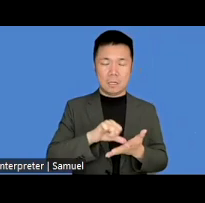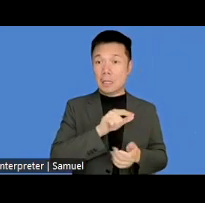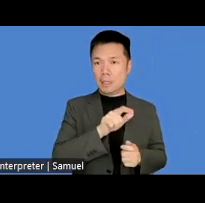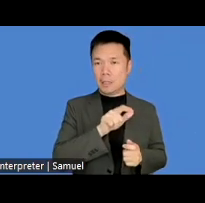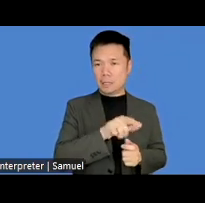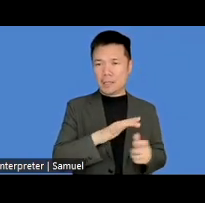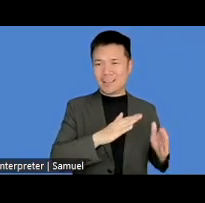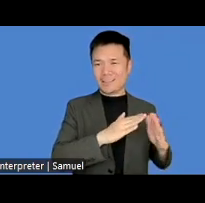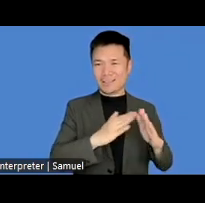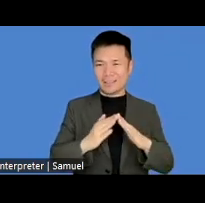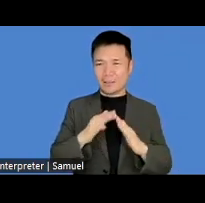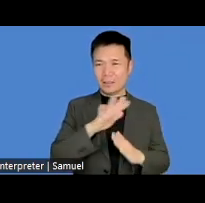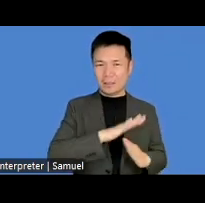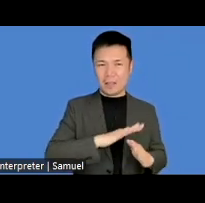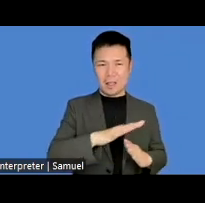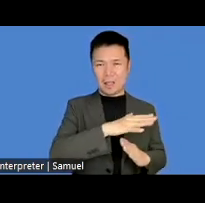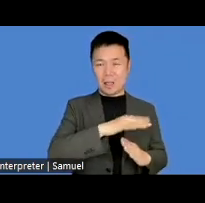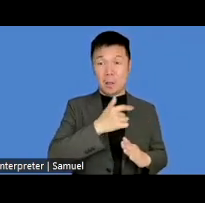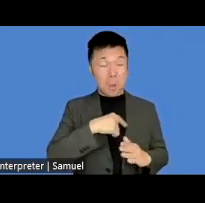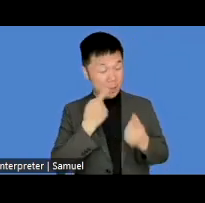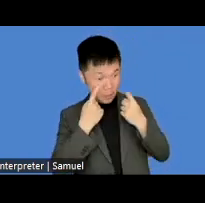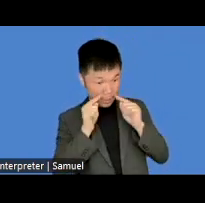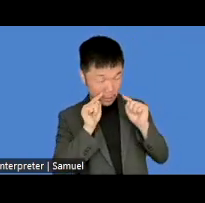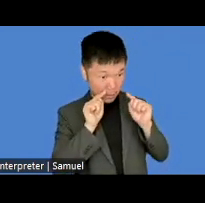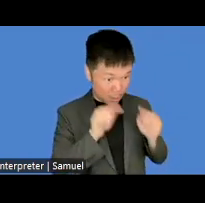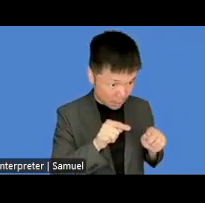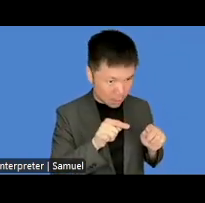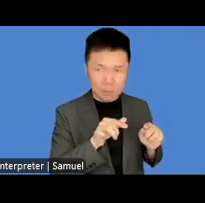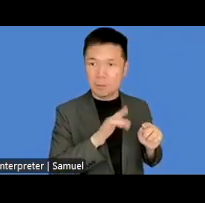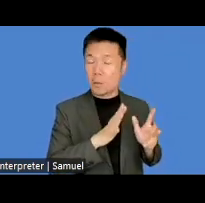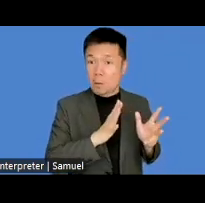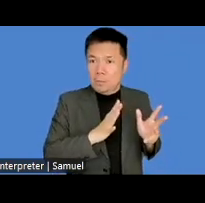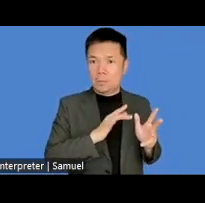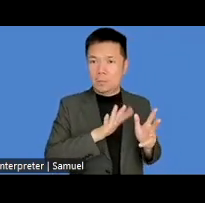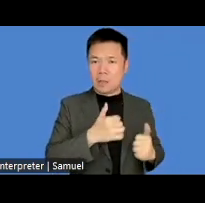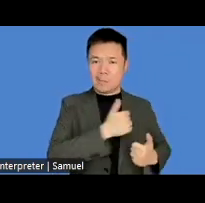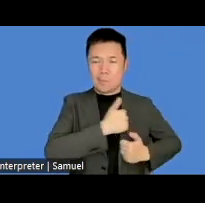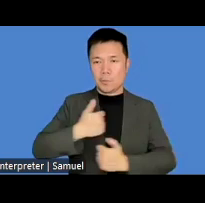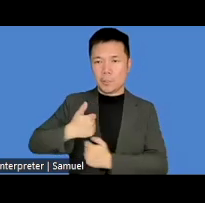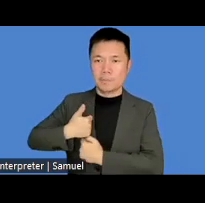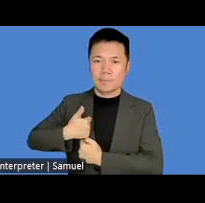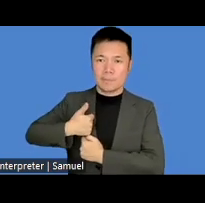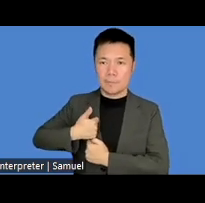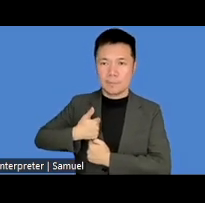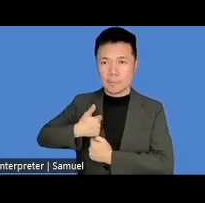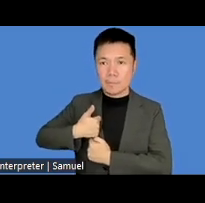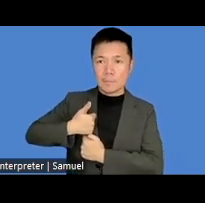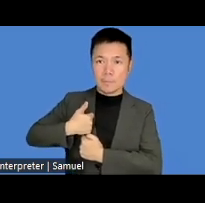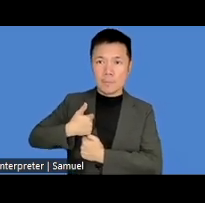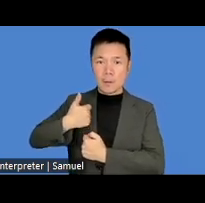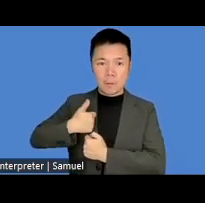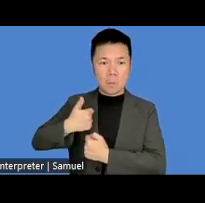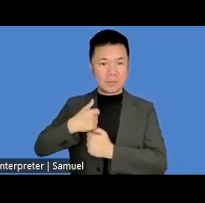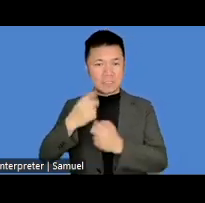when we visited the city, it was all full with the military. The military was covering to